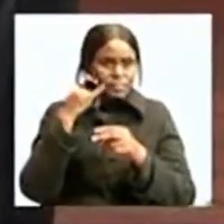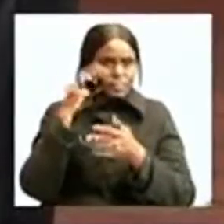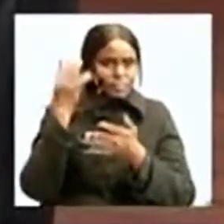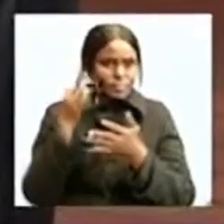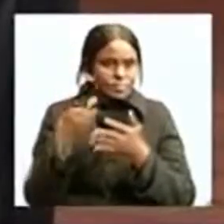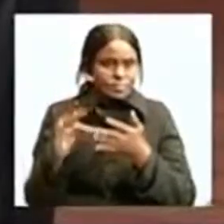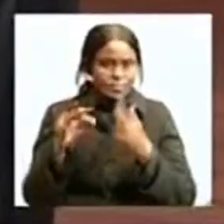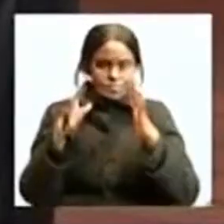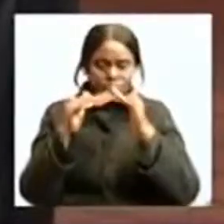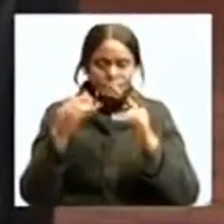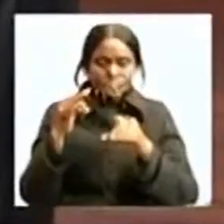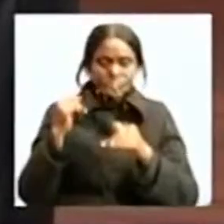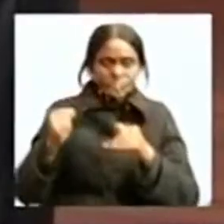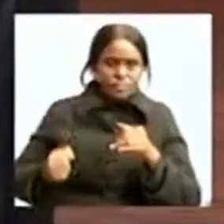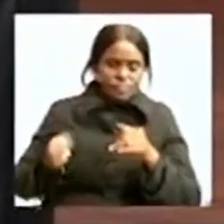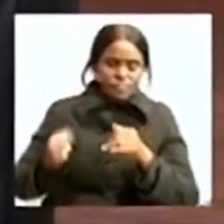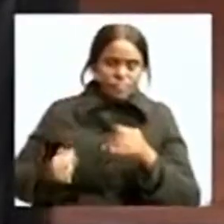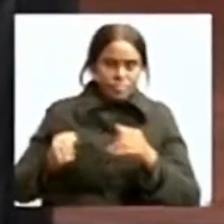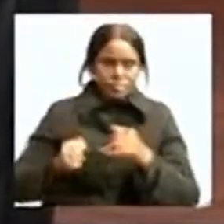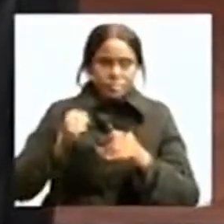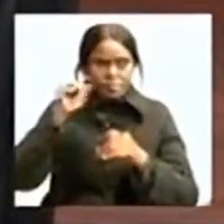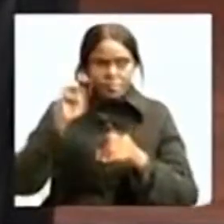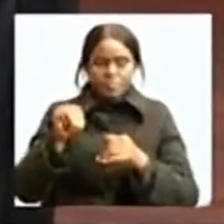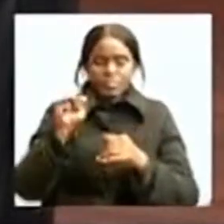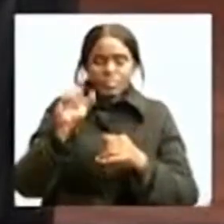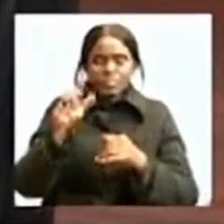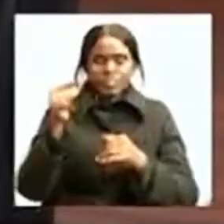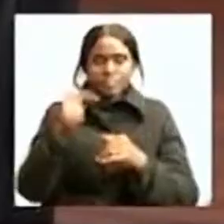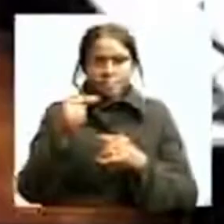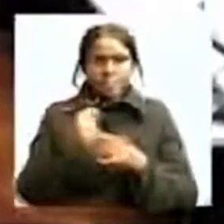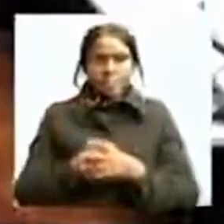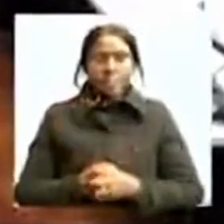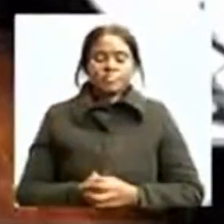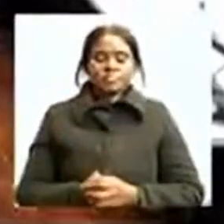of the House of Chiefs from Ministry of Local Government. Thank you.